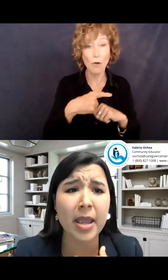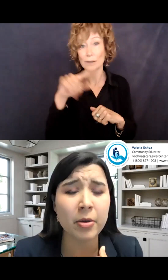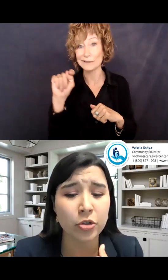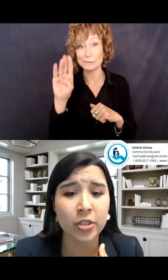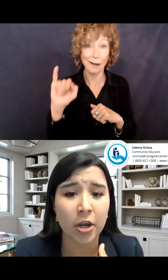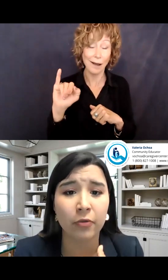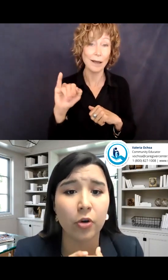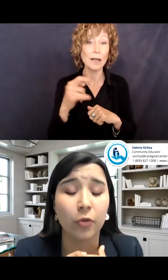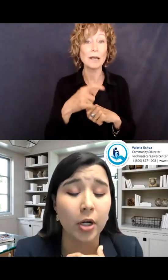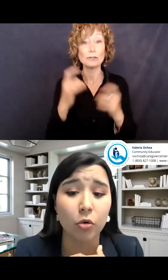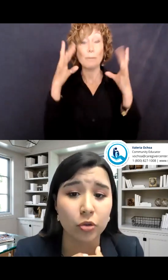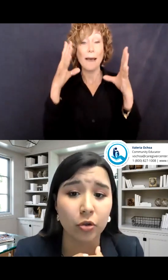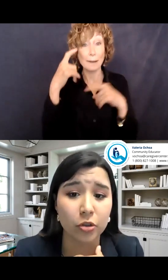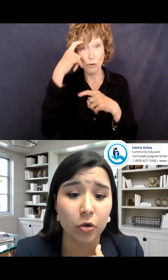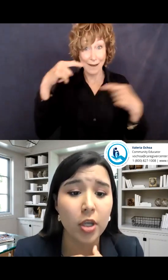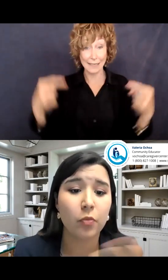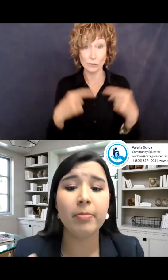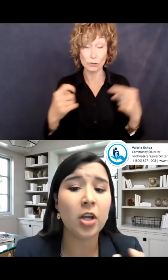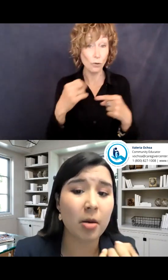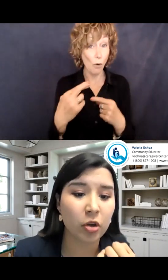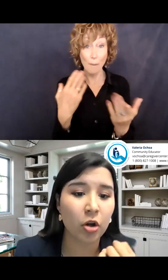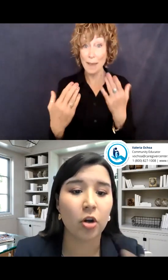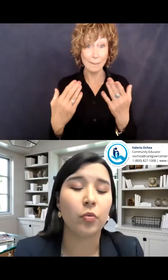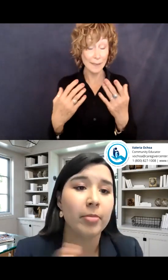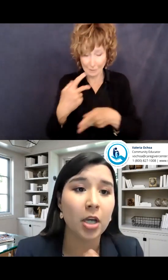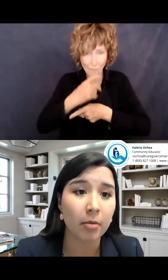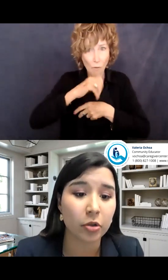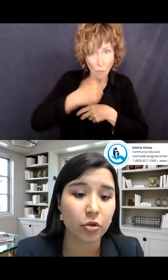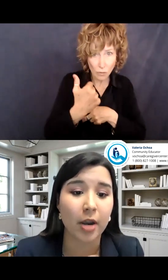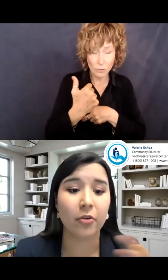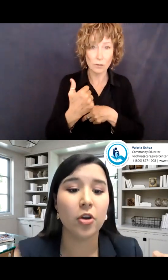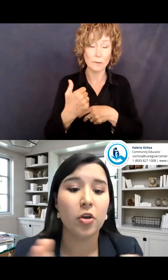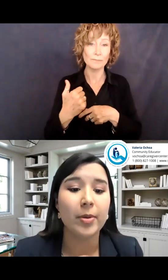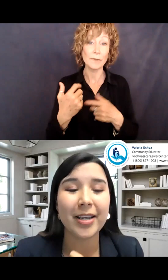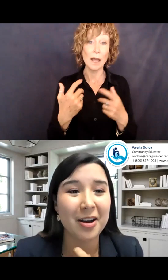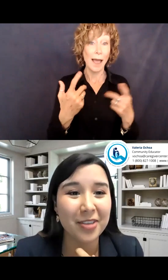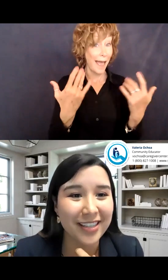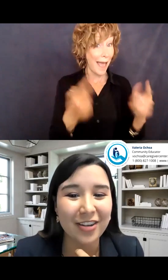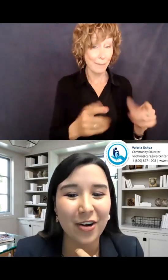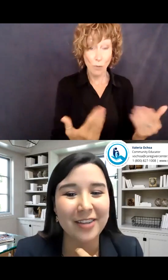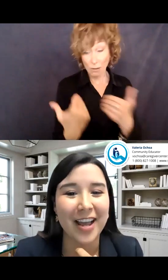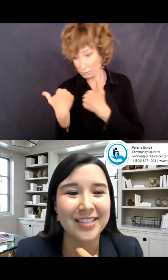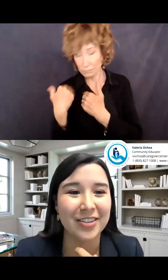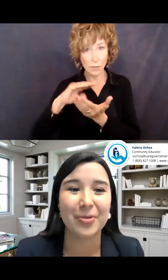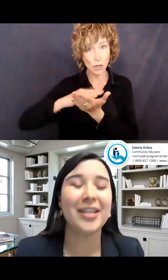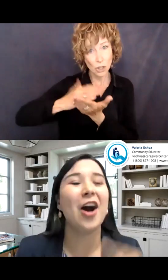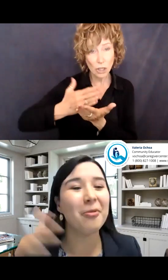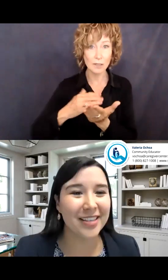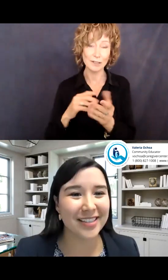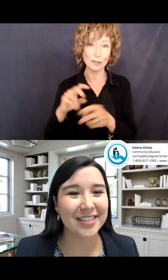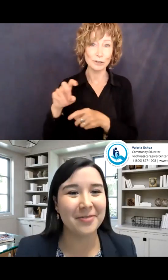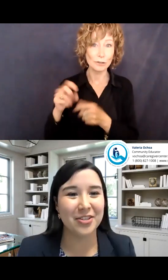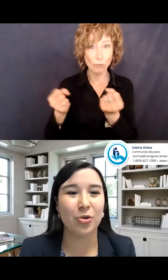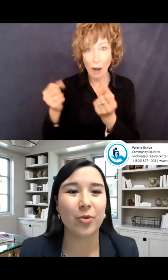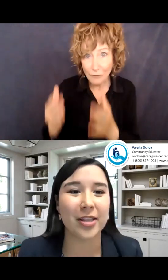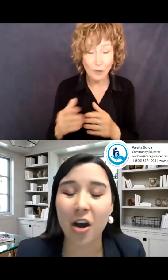or maybe we're just caring for a frail older adult. We become the cook, we become the driver, we become the legal advisor. We help